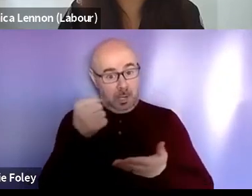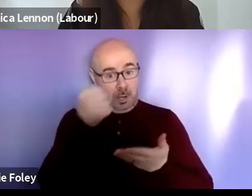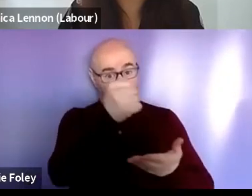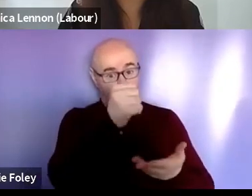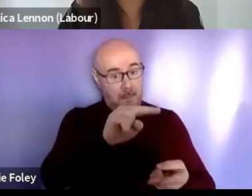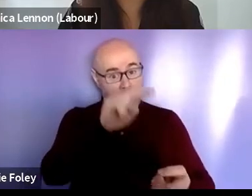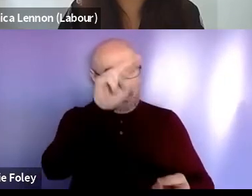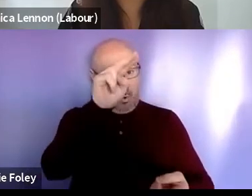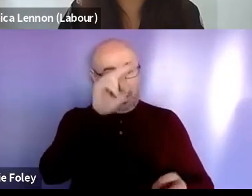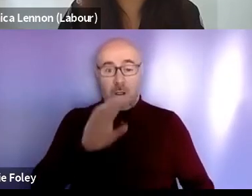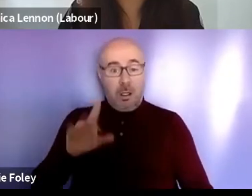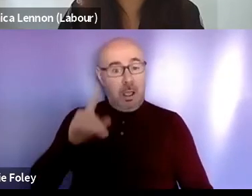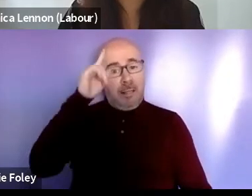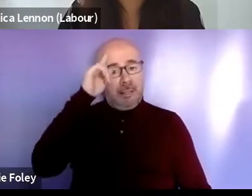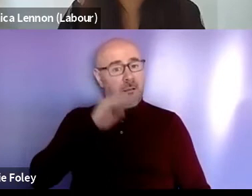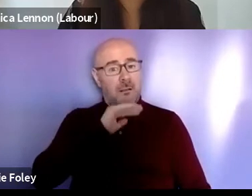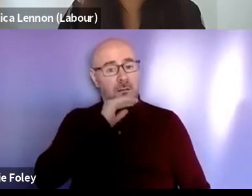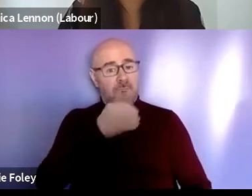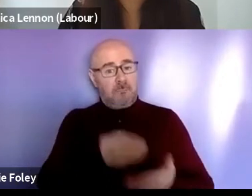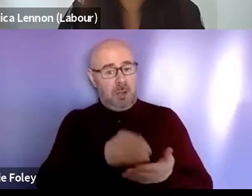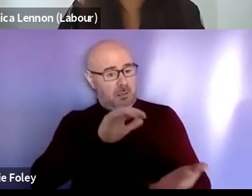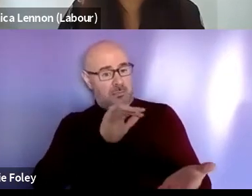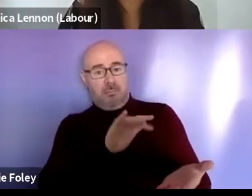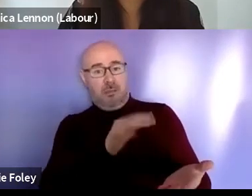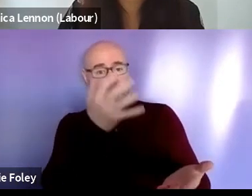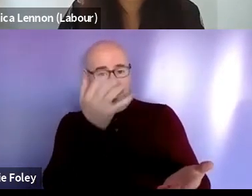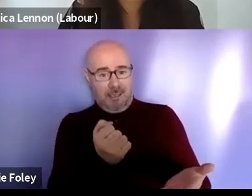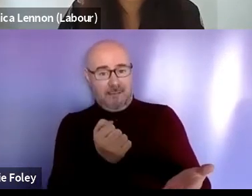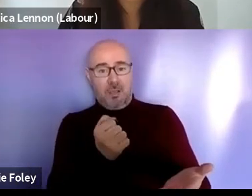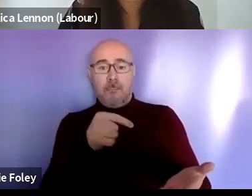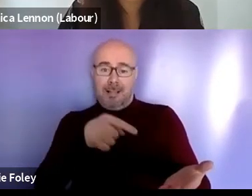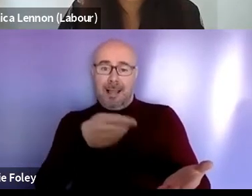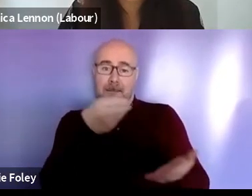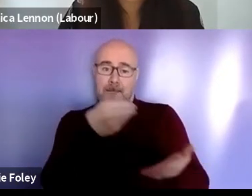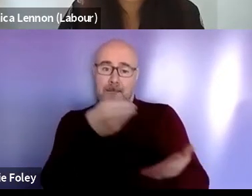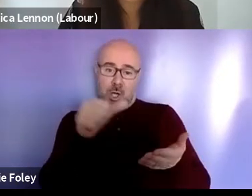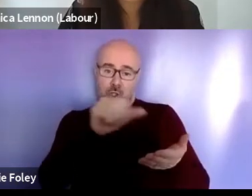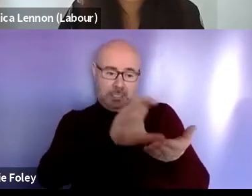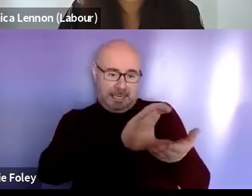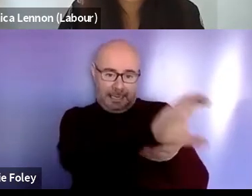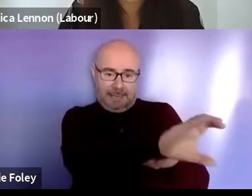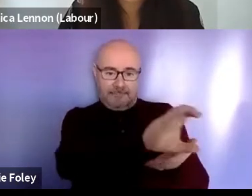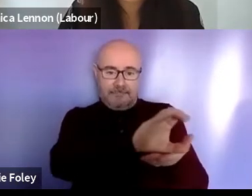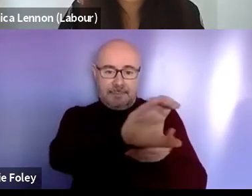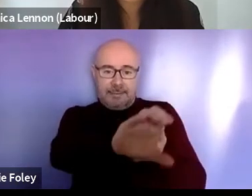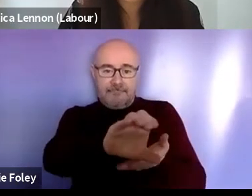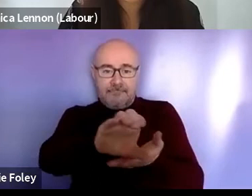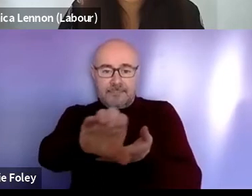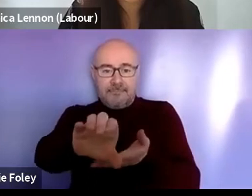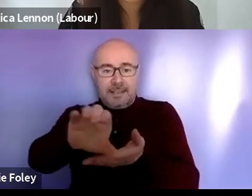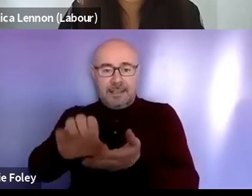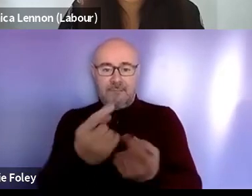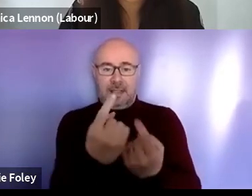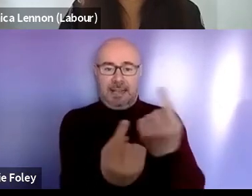So I think before we put more money in, let's actually get the money down to the individuals And I think that there's a blockage there, that the money